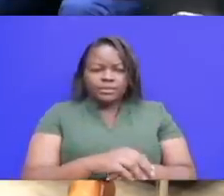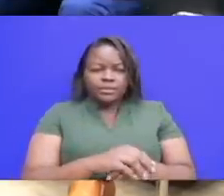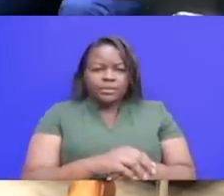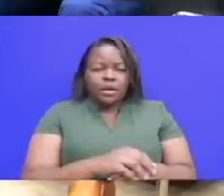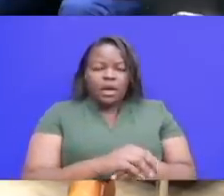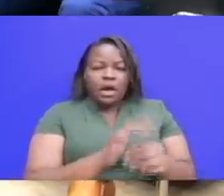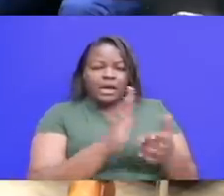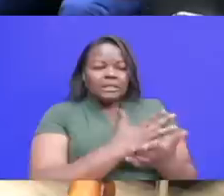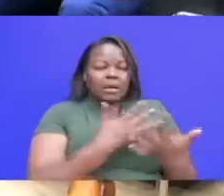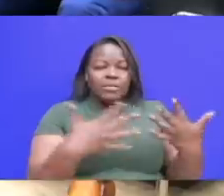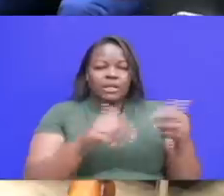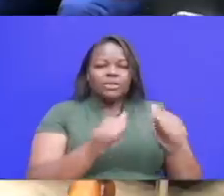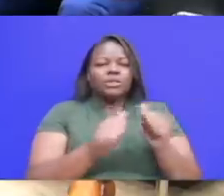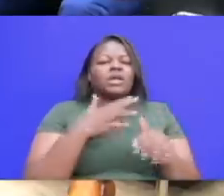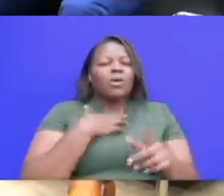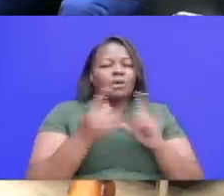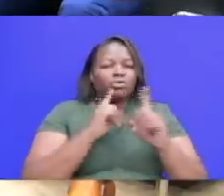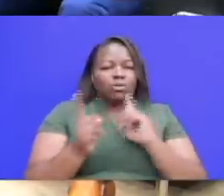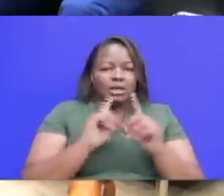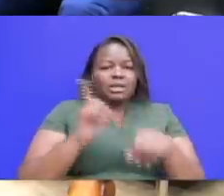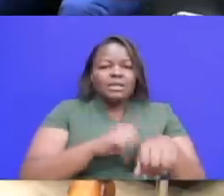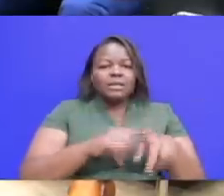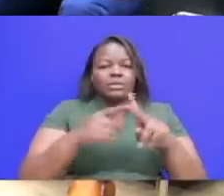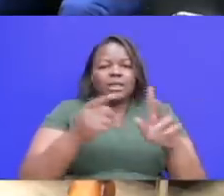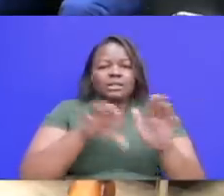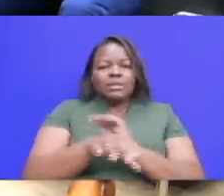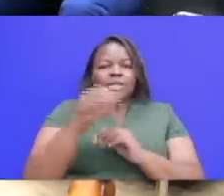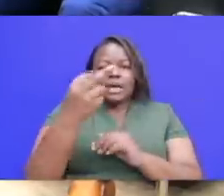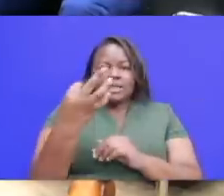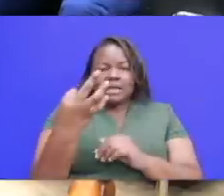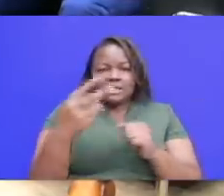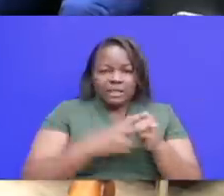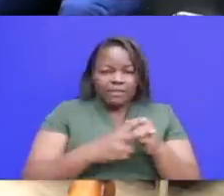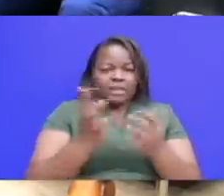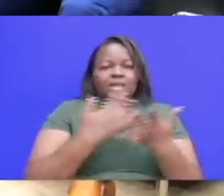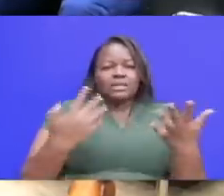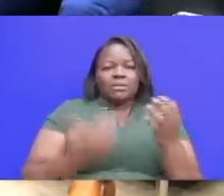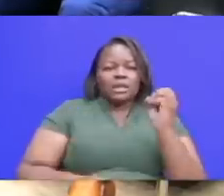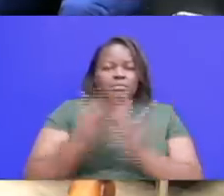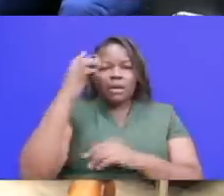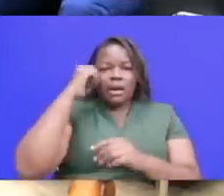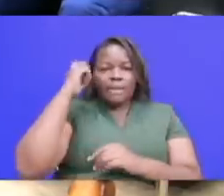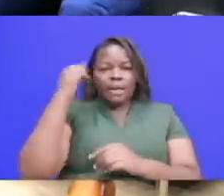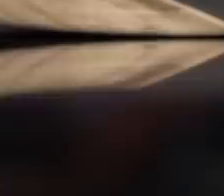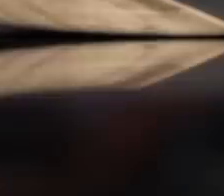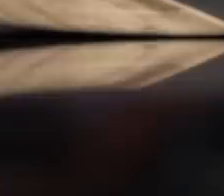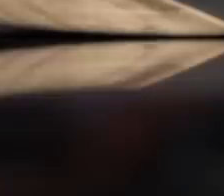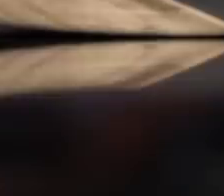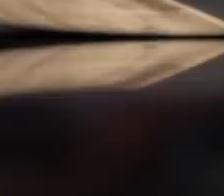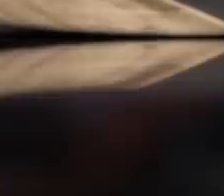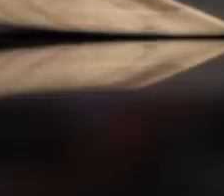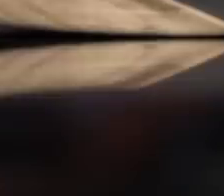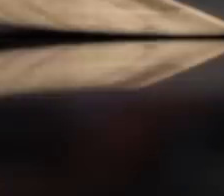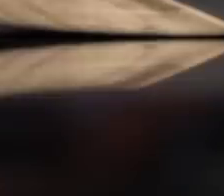Some things I want to bring here. When we start with chapter 37, something struck me here. It says, now